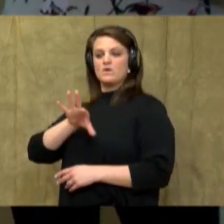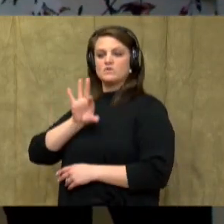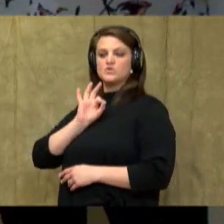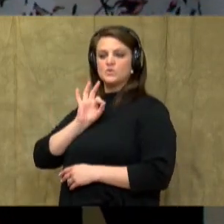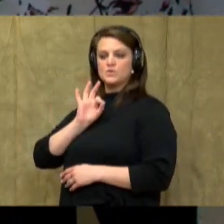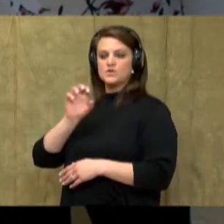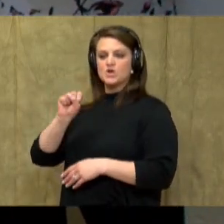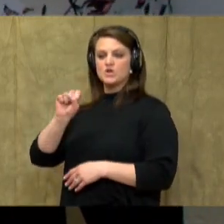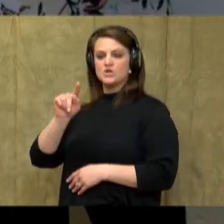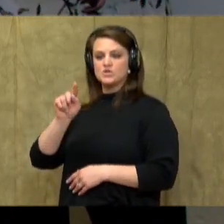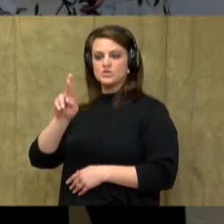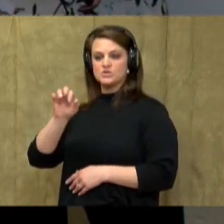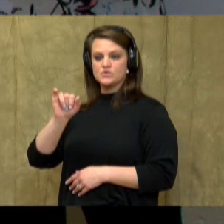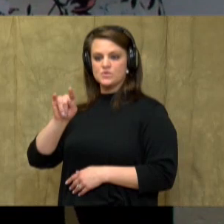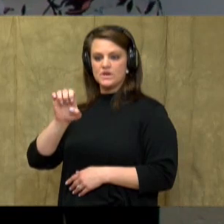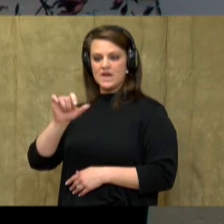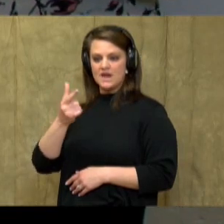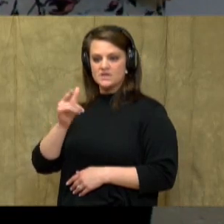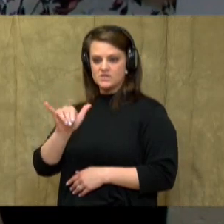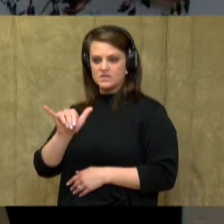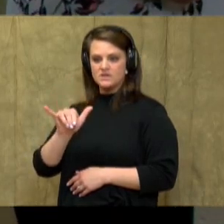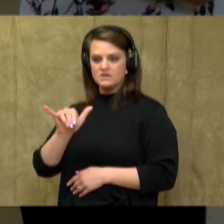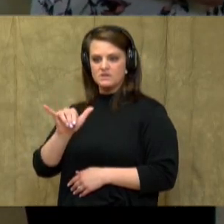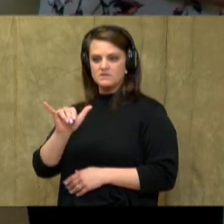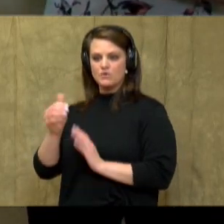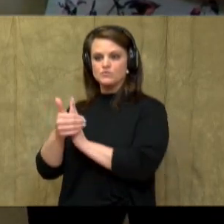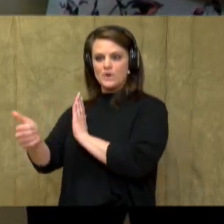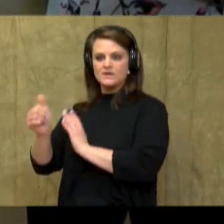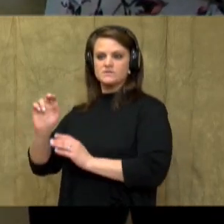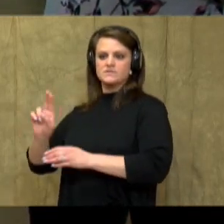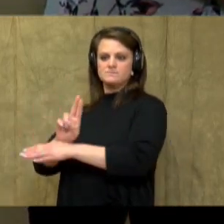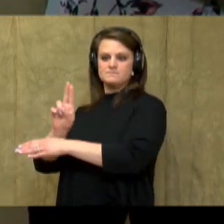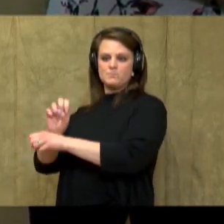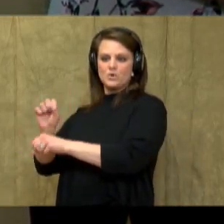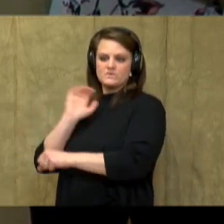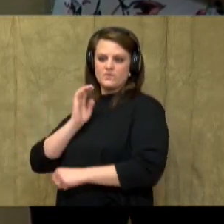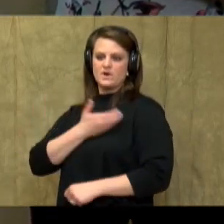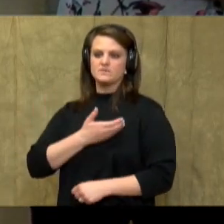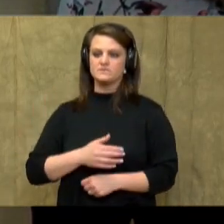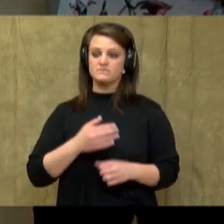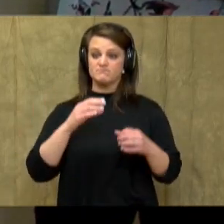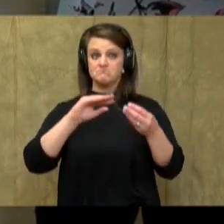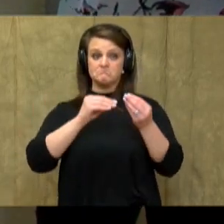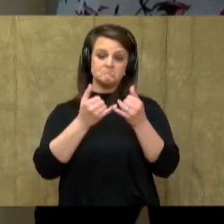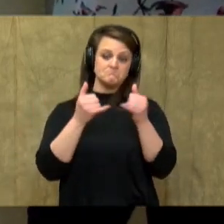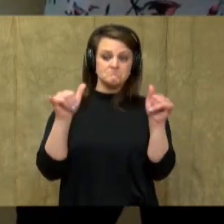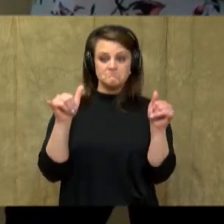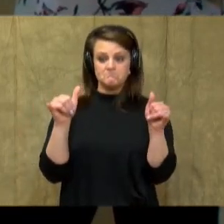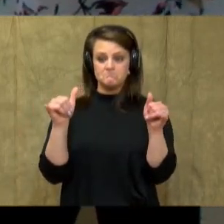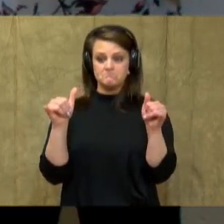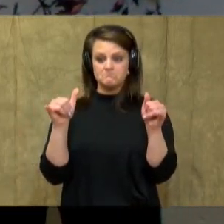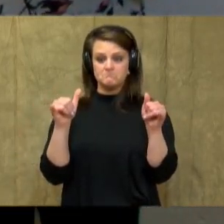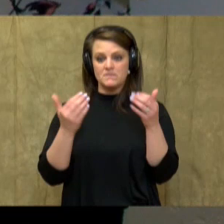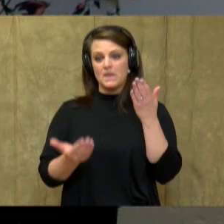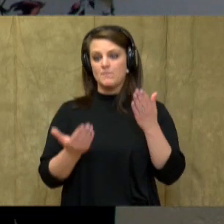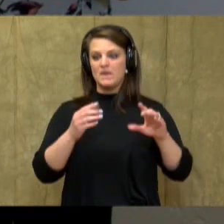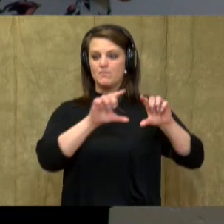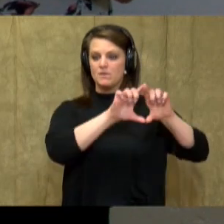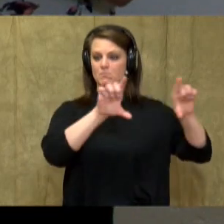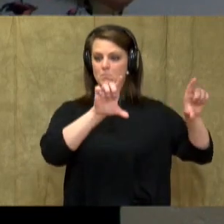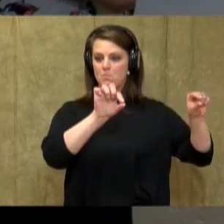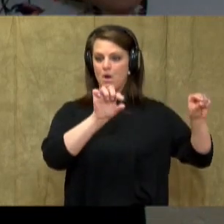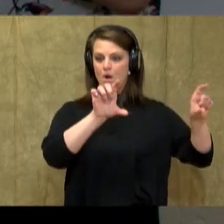strategy that works for us. Maybe you like number lines. Maybe you like using fraction